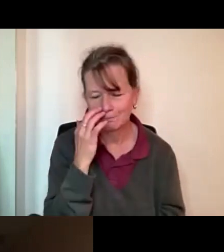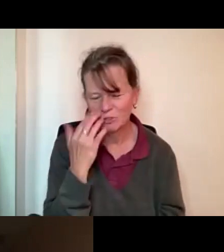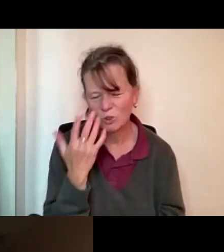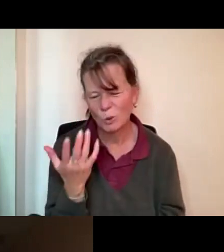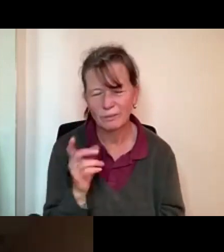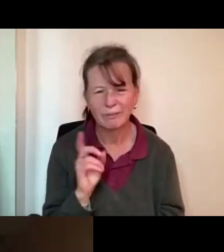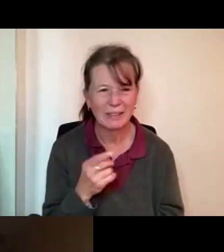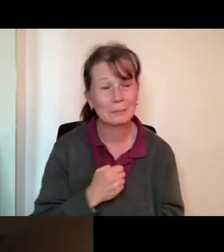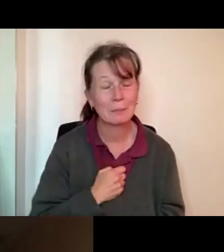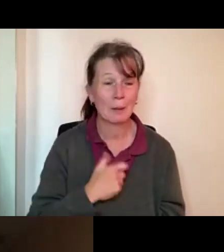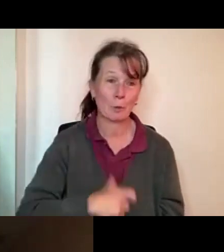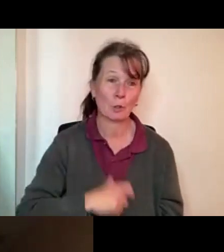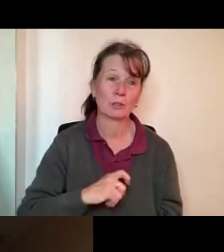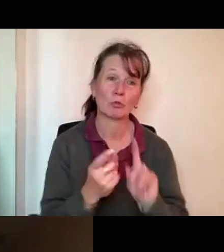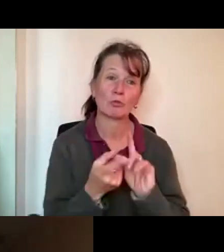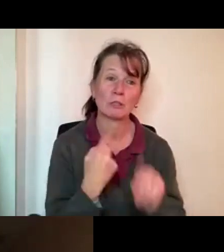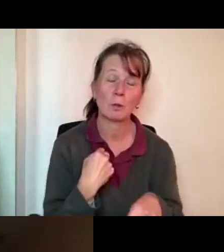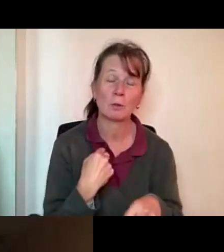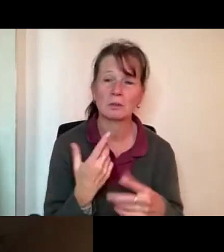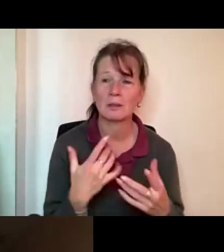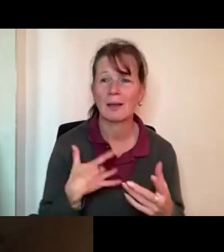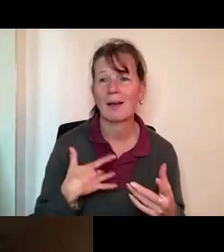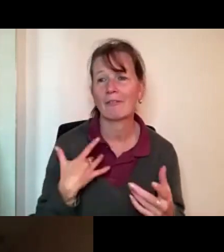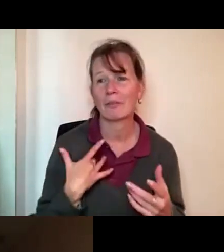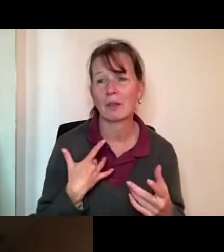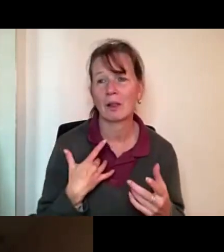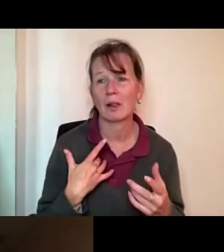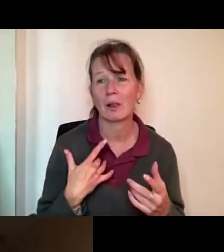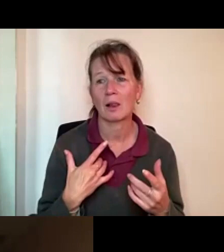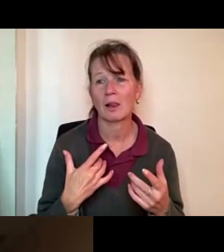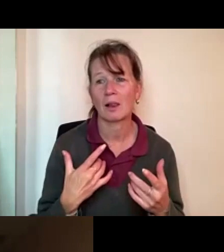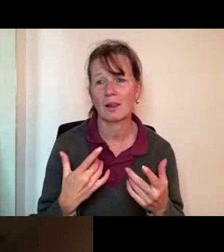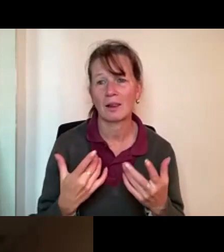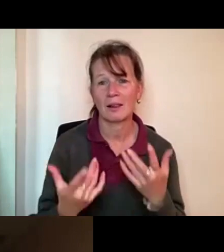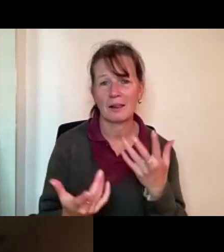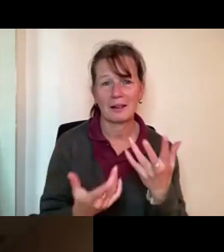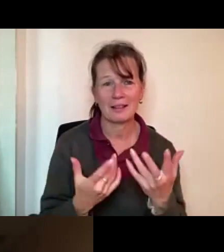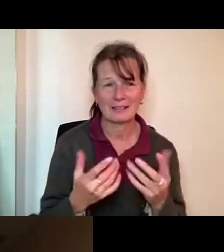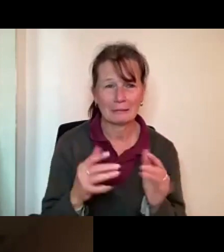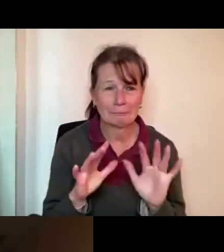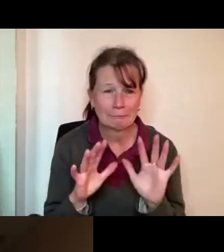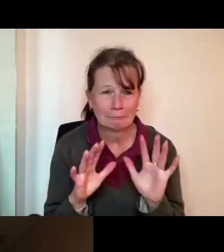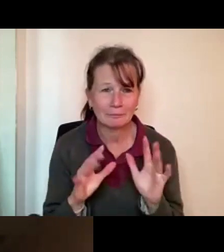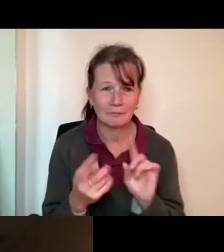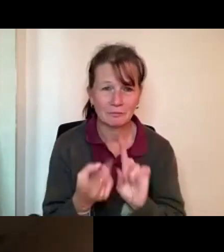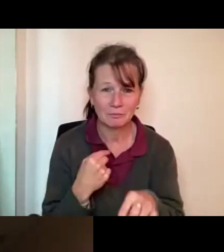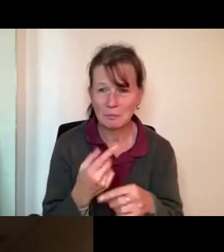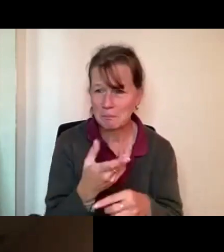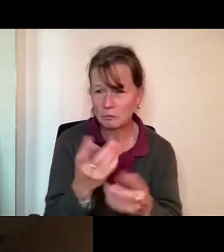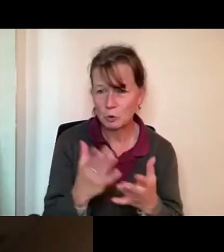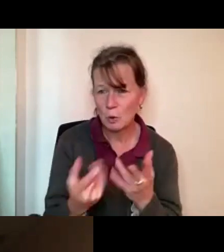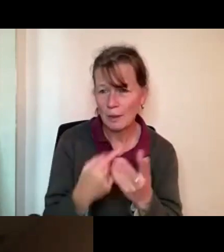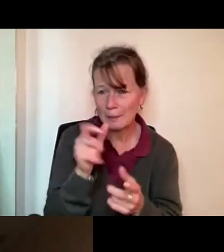that's my personal response, which I feel like you were owed a response, but I'm sure other people have had a bit of thinking time now.